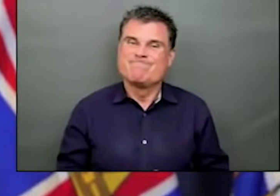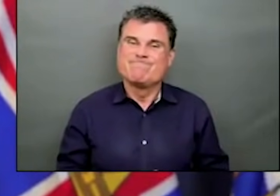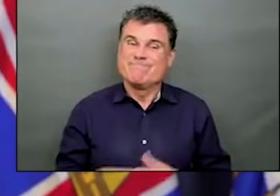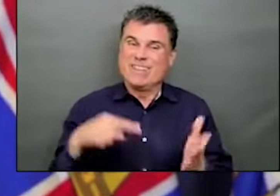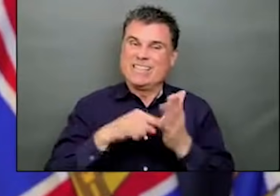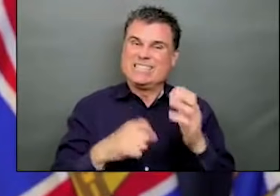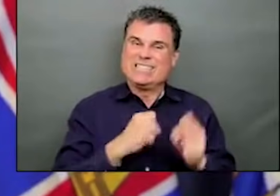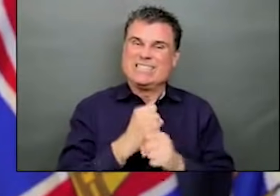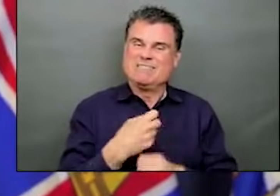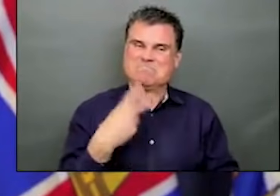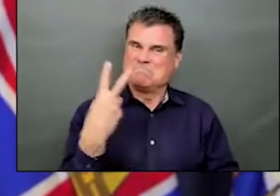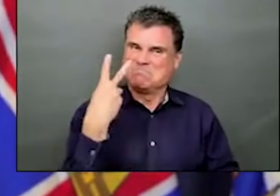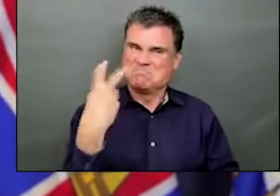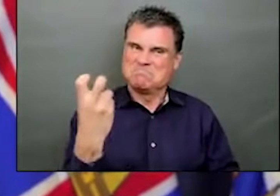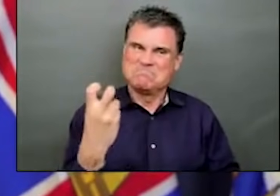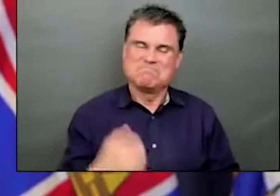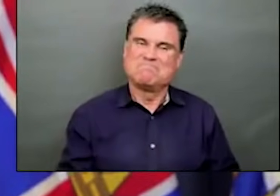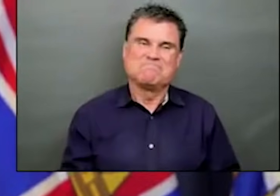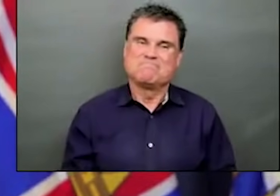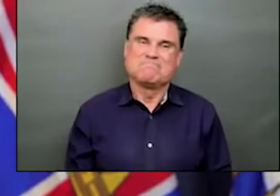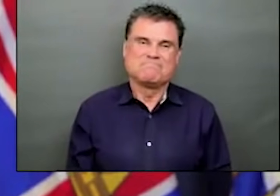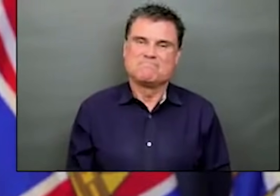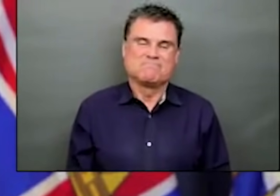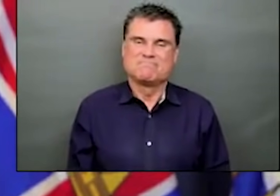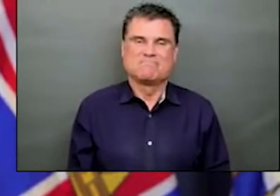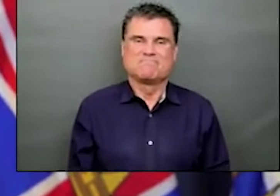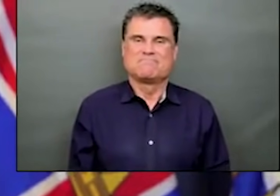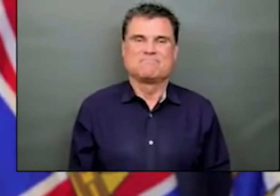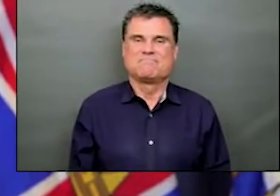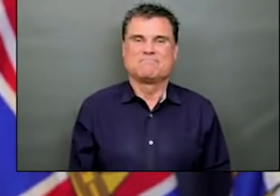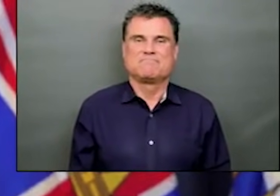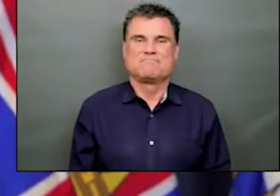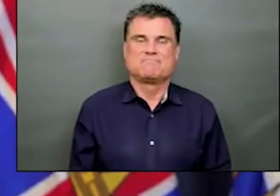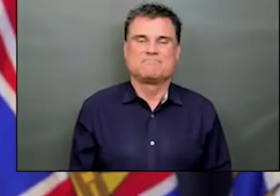year. And things